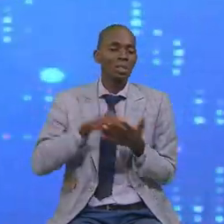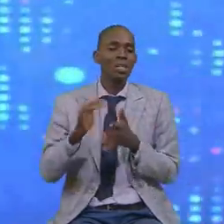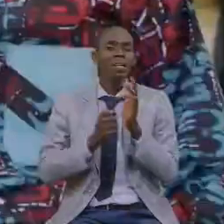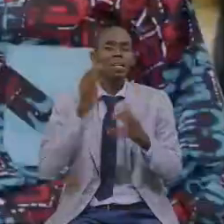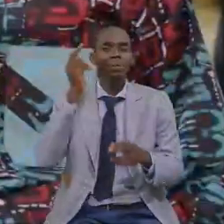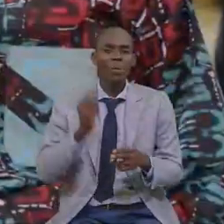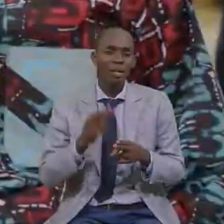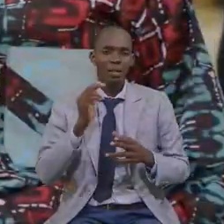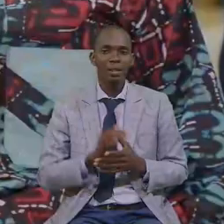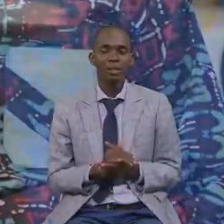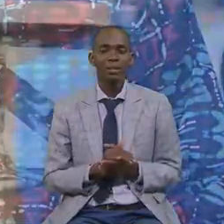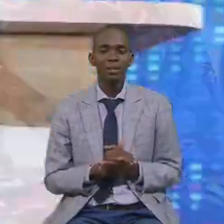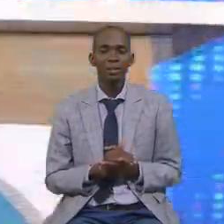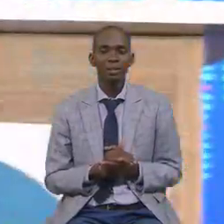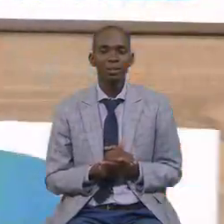name.